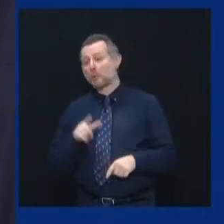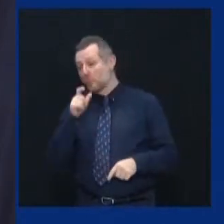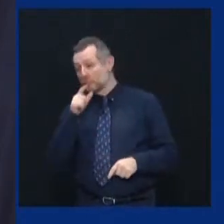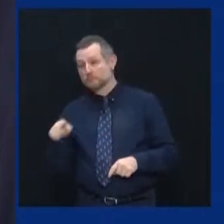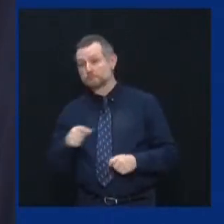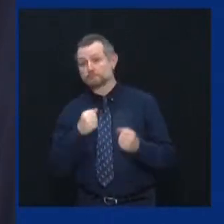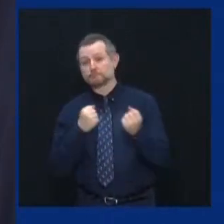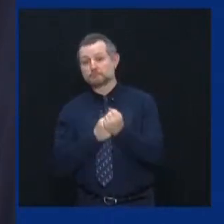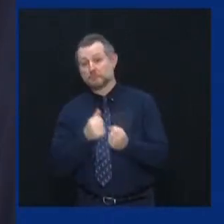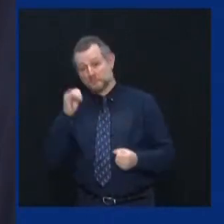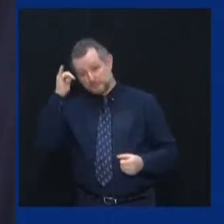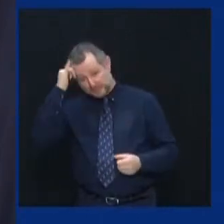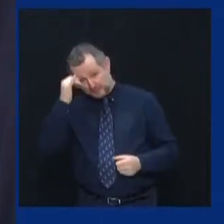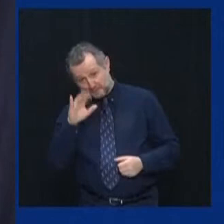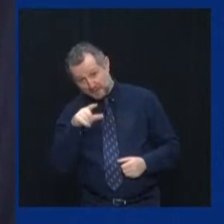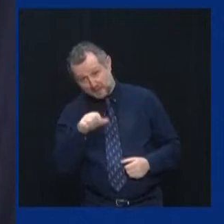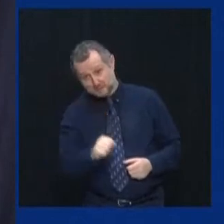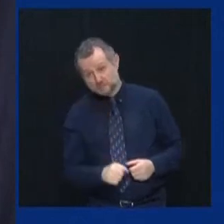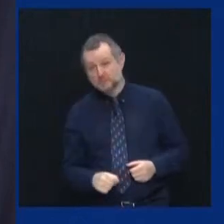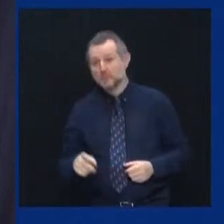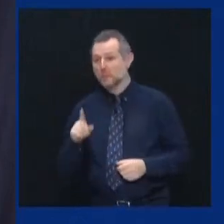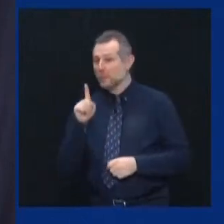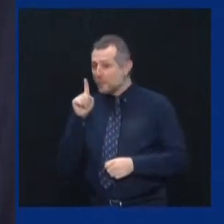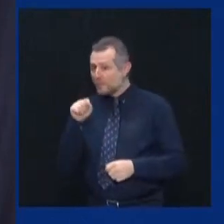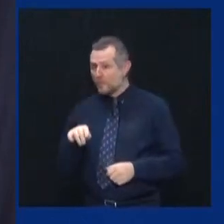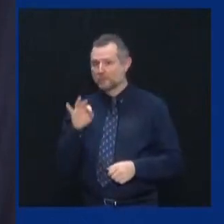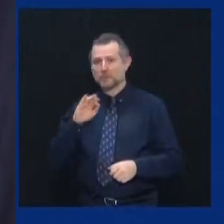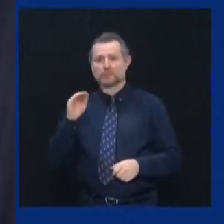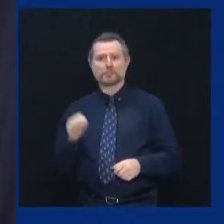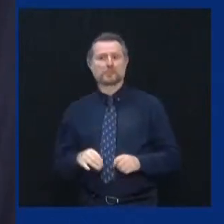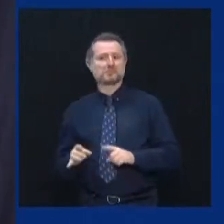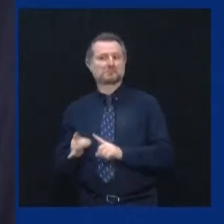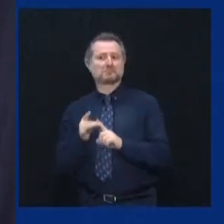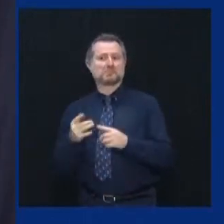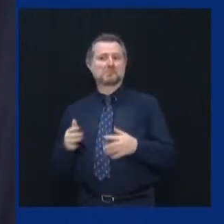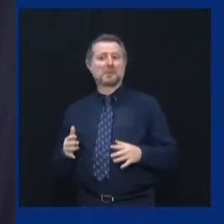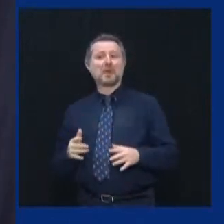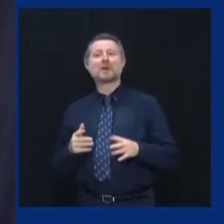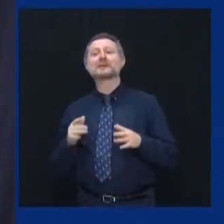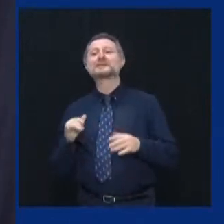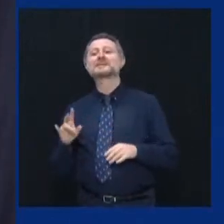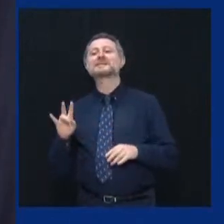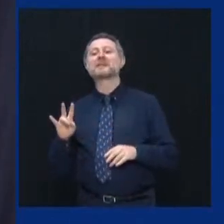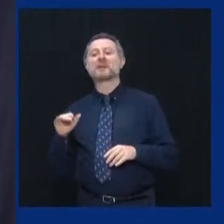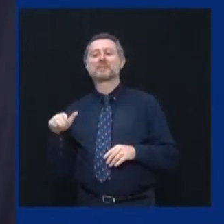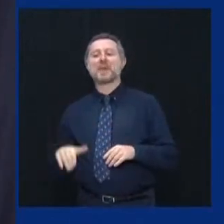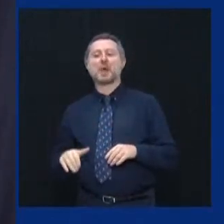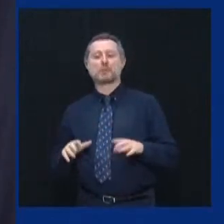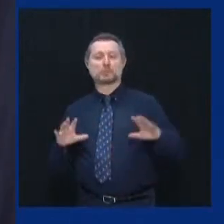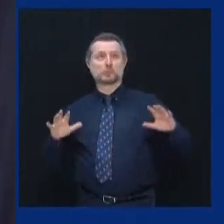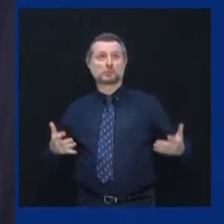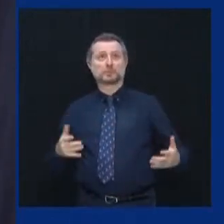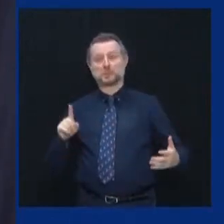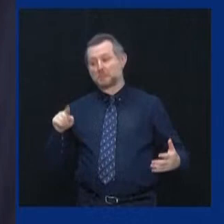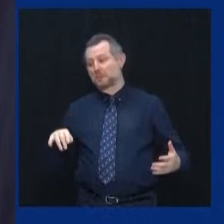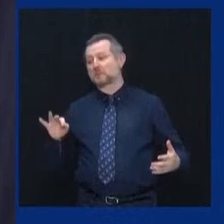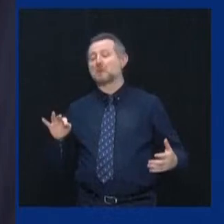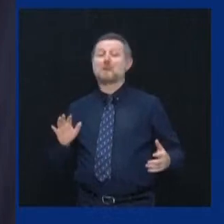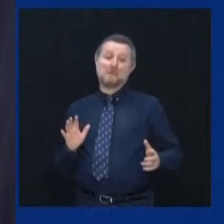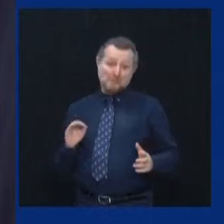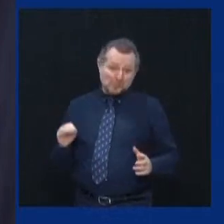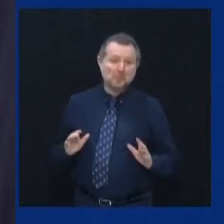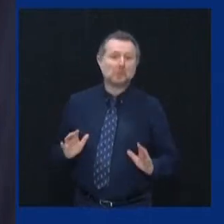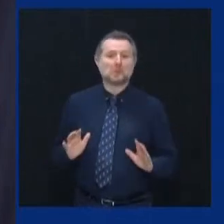fans, but it's a 1.9% positivity, and we already did 7,000 tests before the